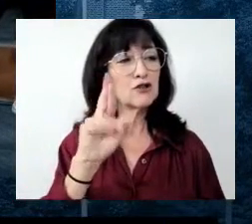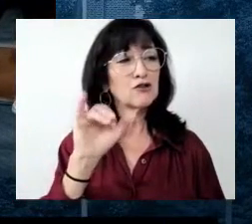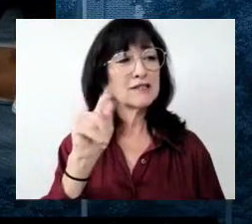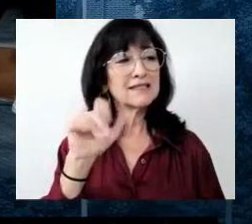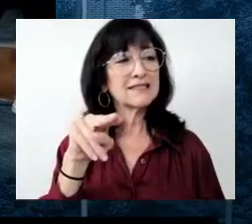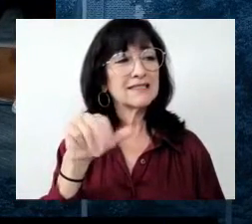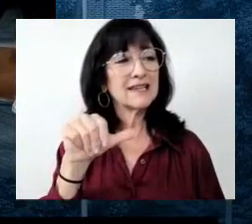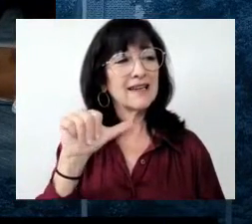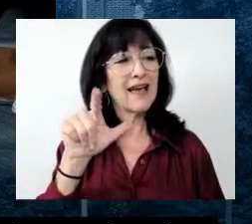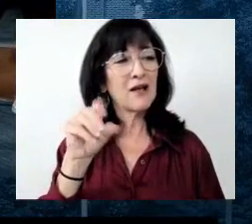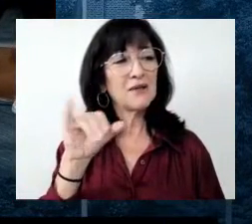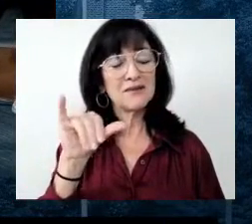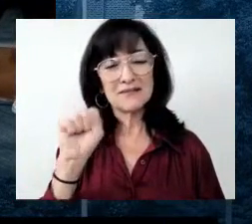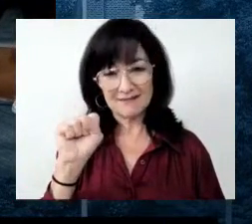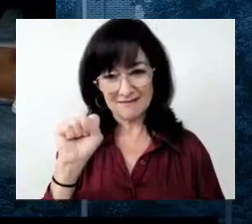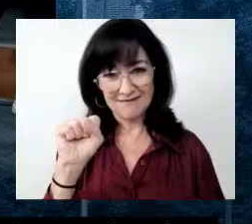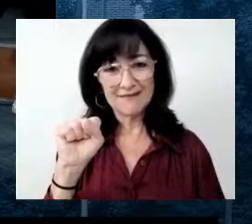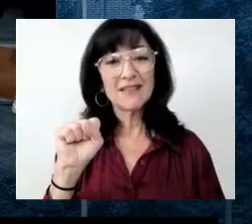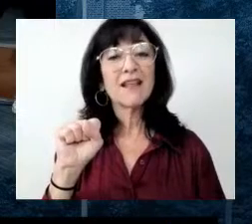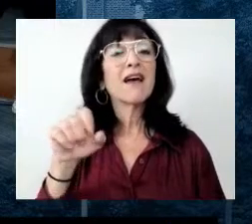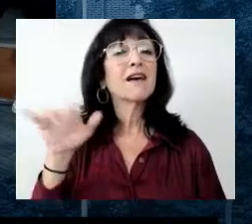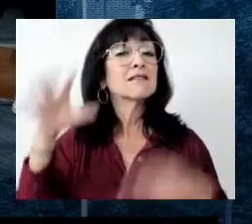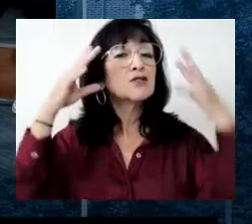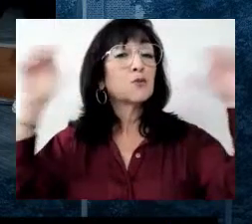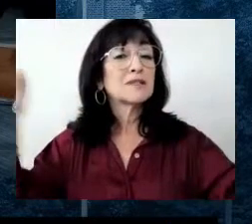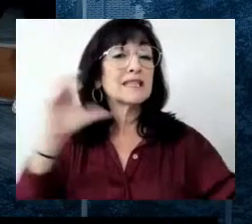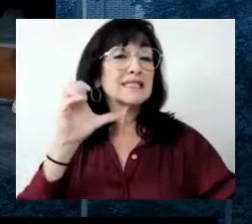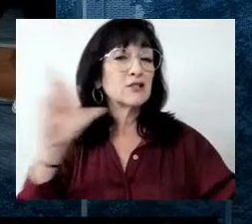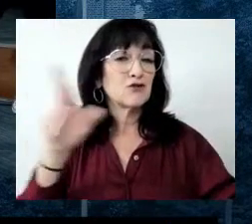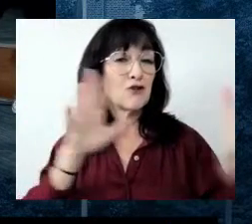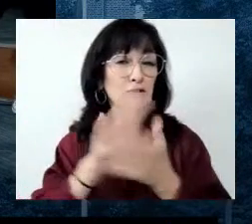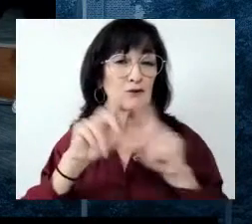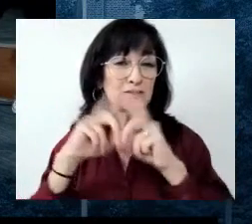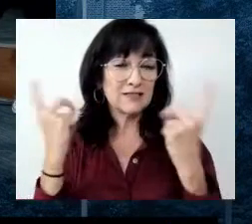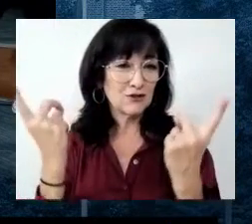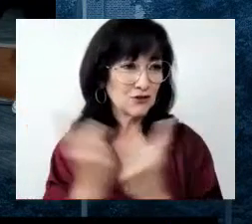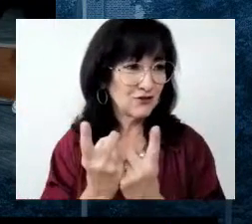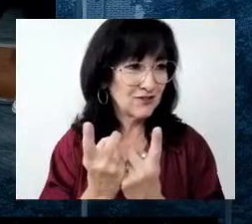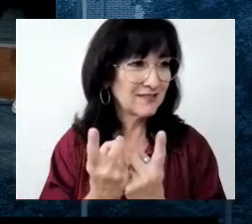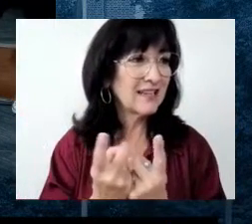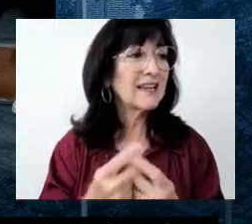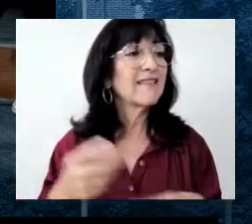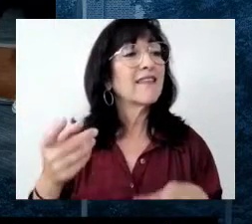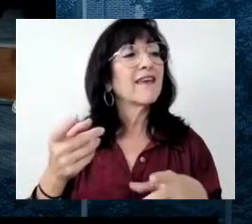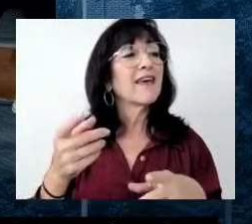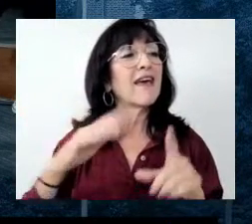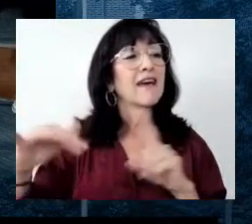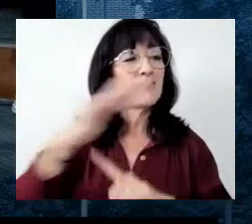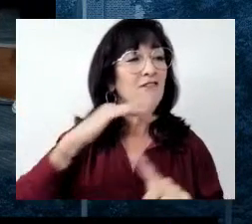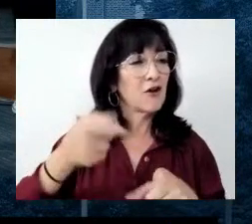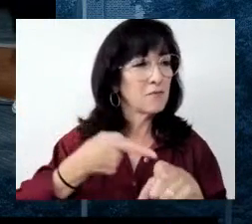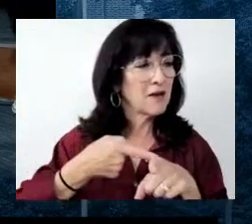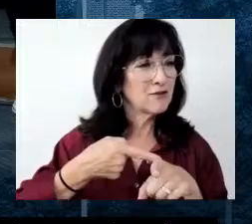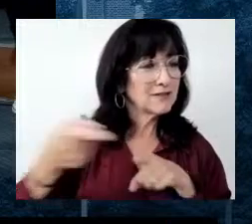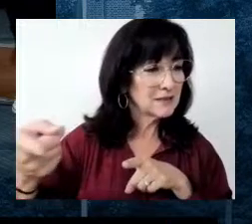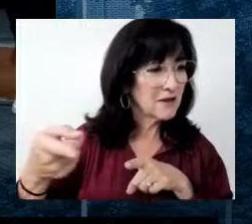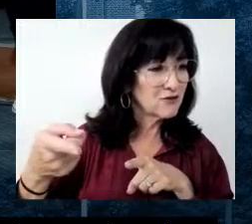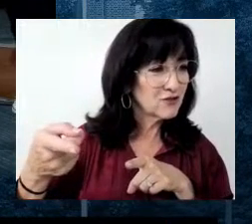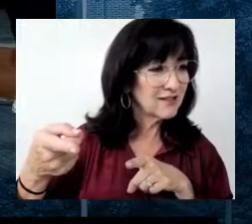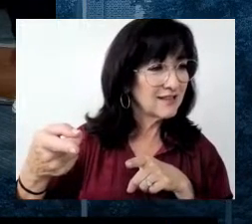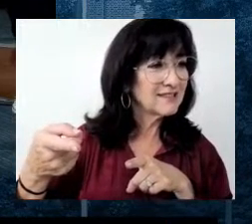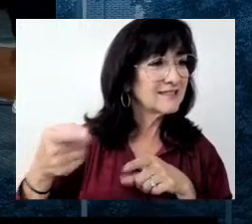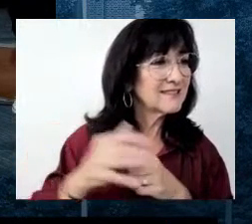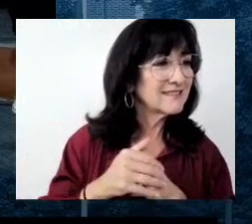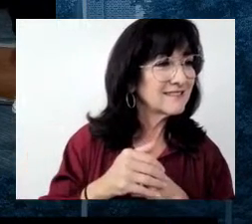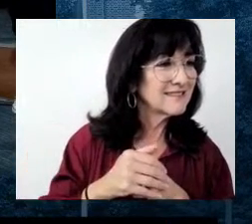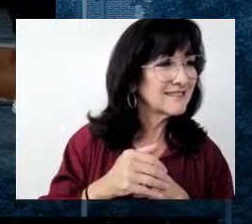Cesar Rodney School District. Dr. Todd Klowinski is our environmental specialist for the Cesar Rodney School District. We have